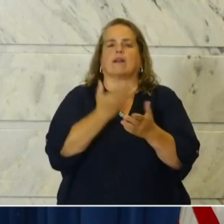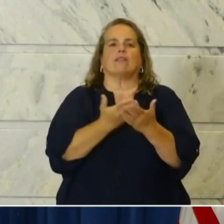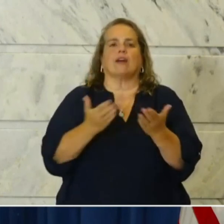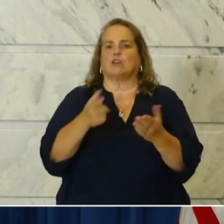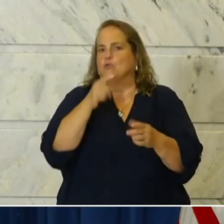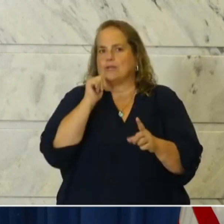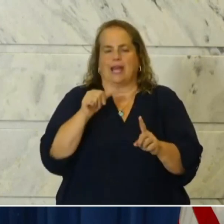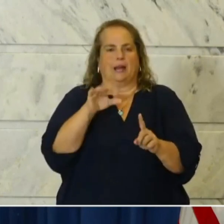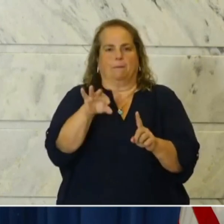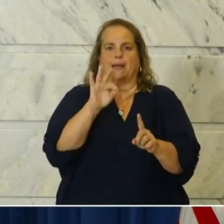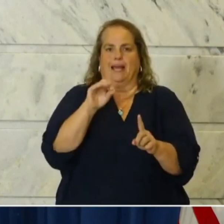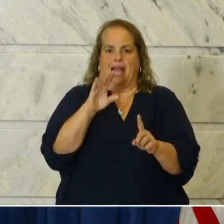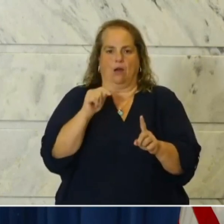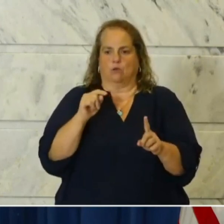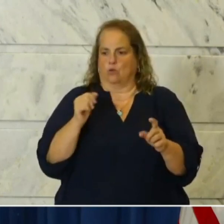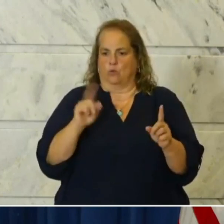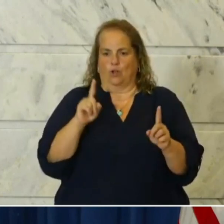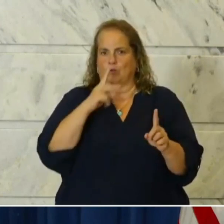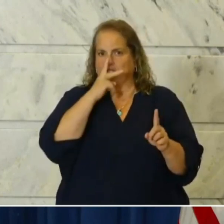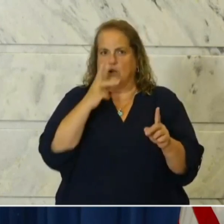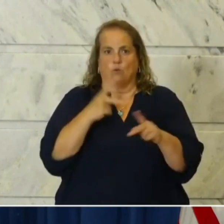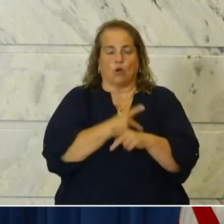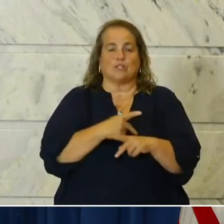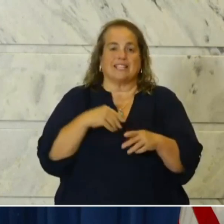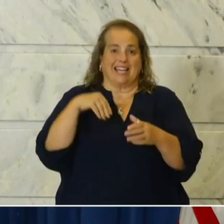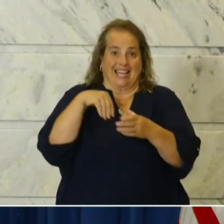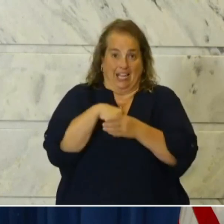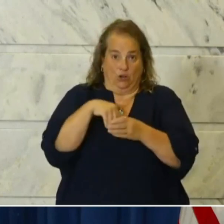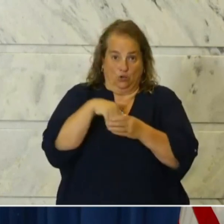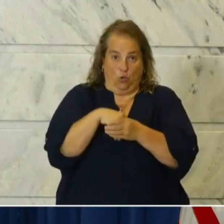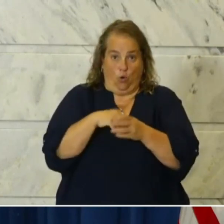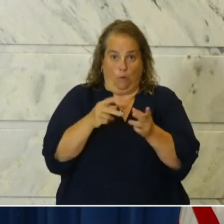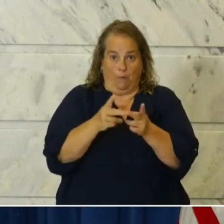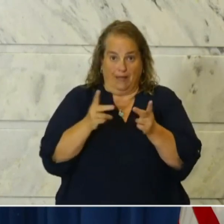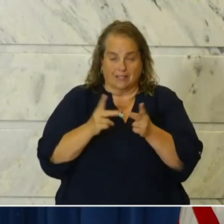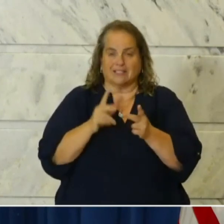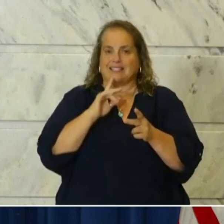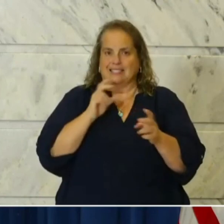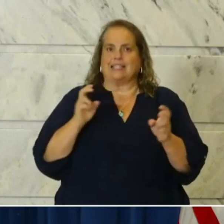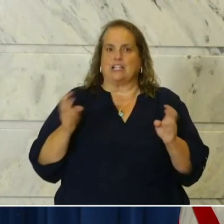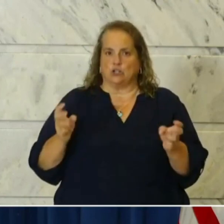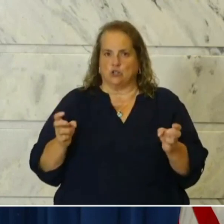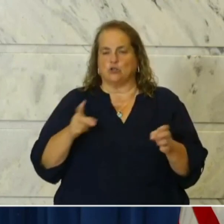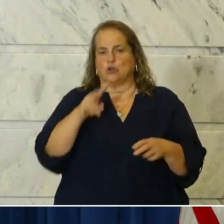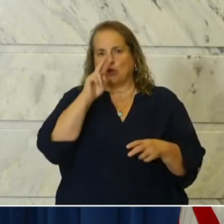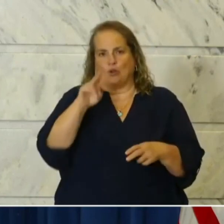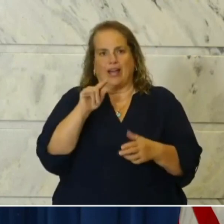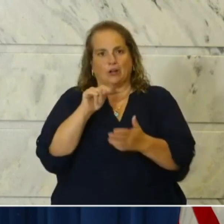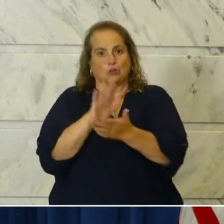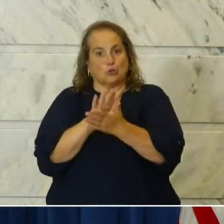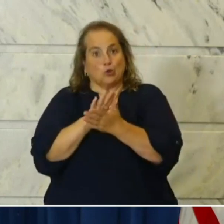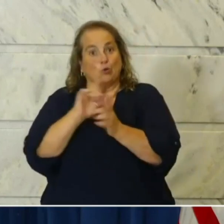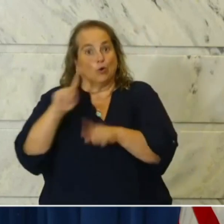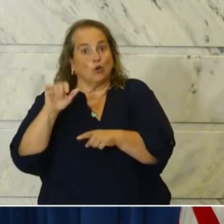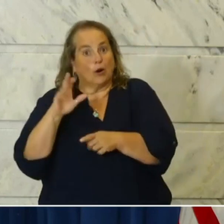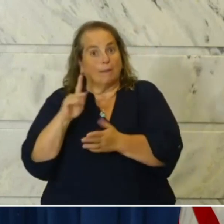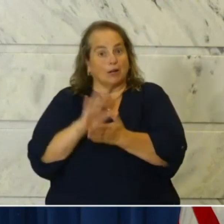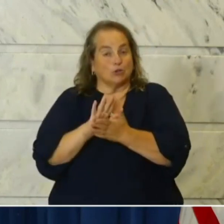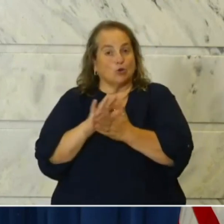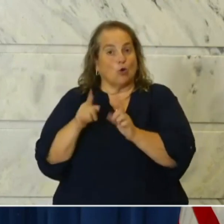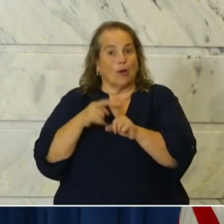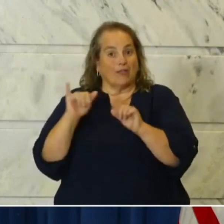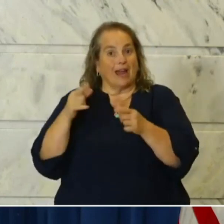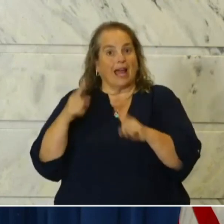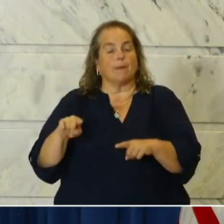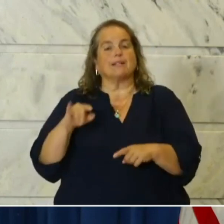can single out. Indoor settings are an issue, and as we look at school returning, whenever that happens,